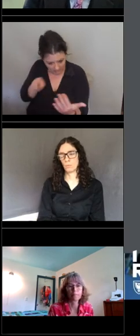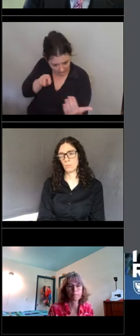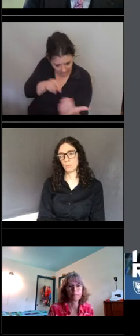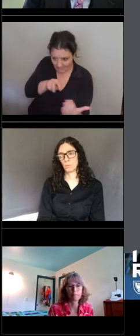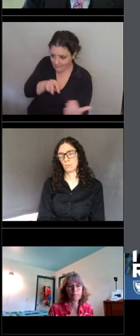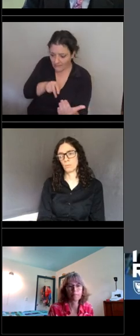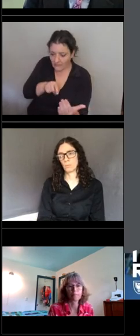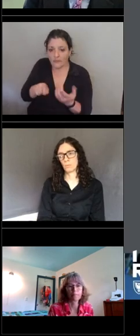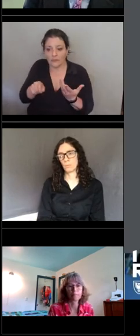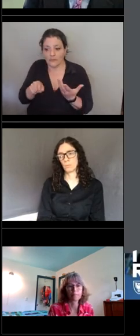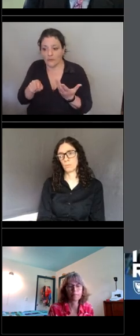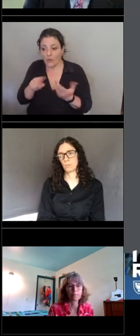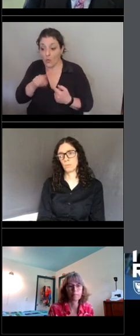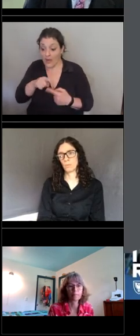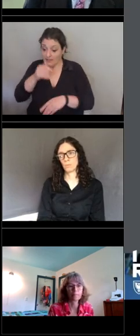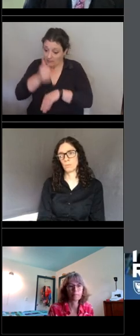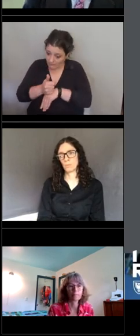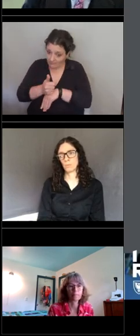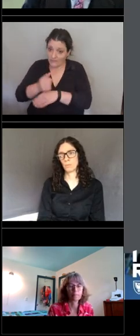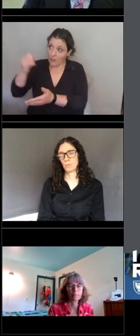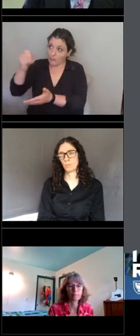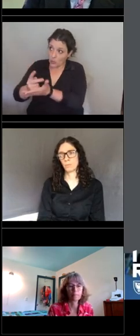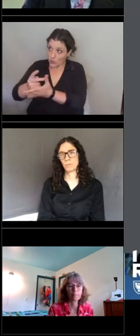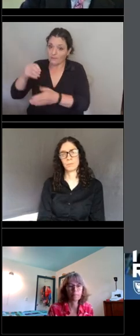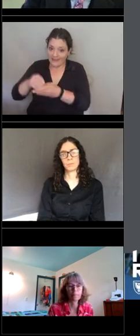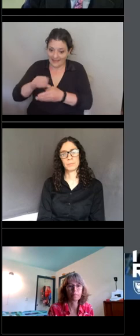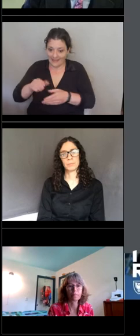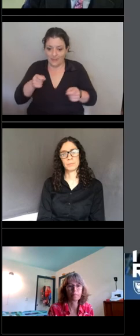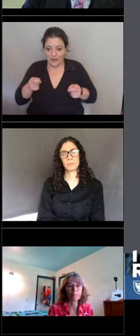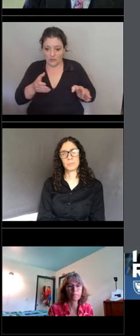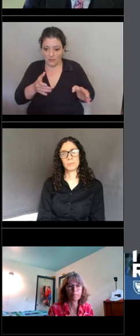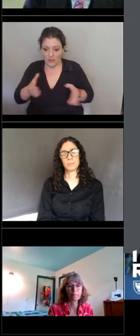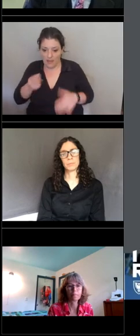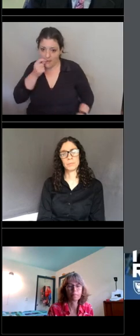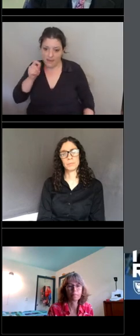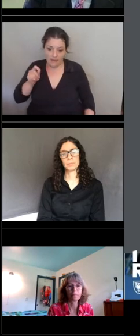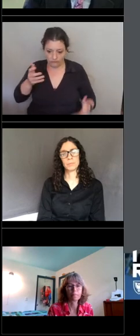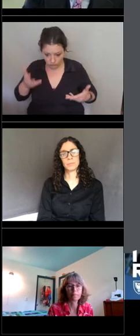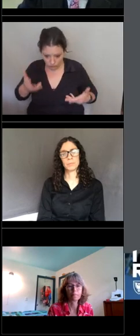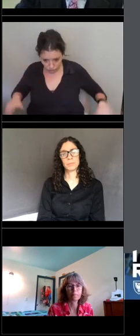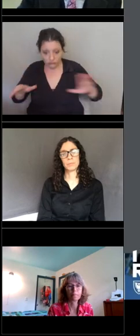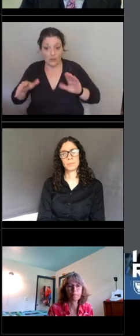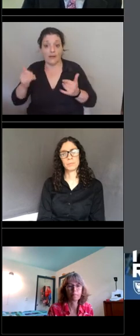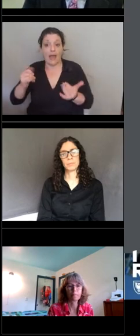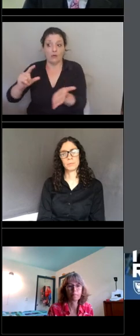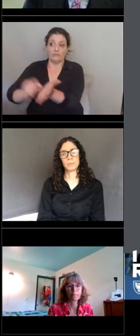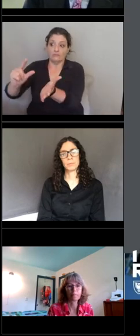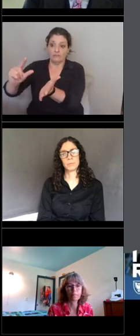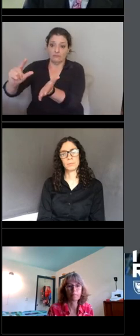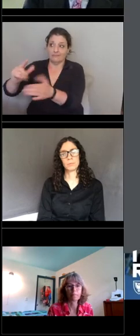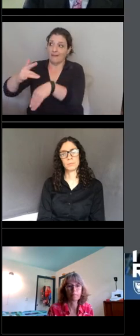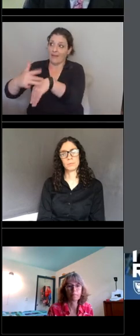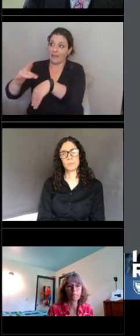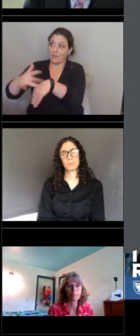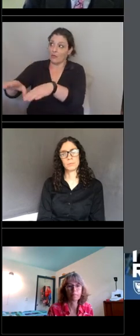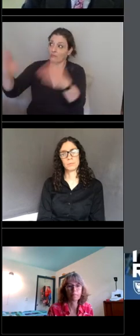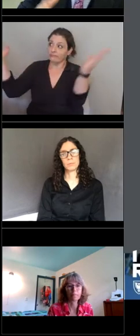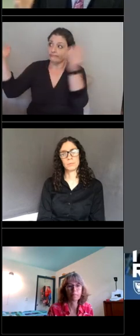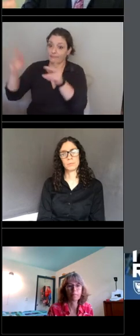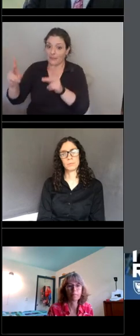it's in their management plan and it's been approved and is, you know, published, then, you know, not following through on those